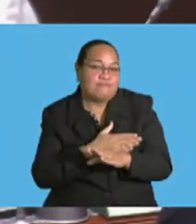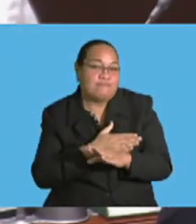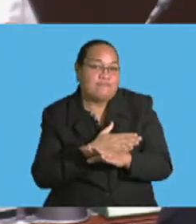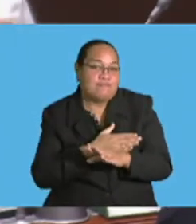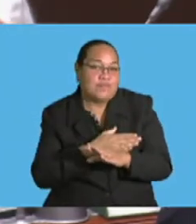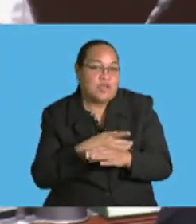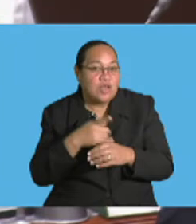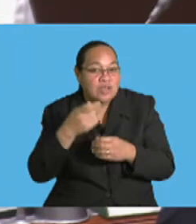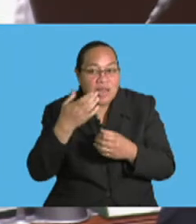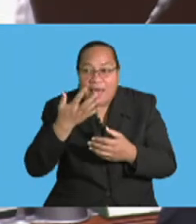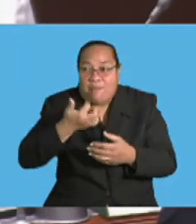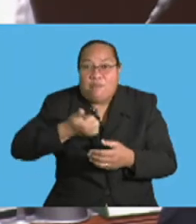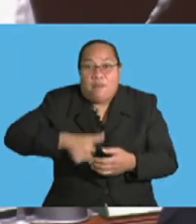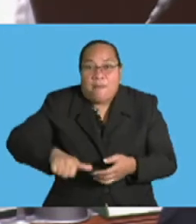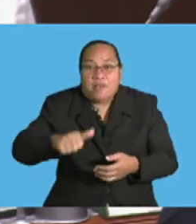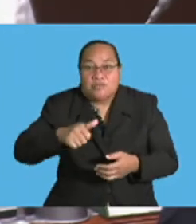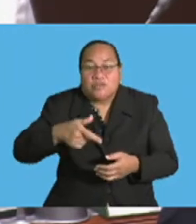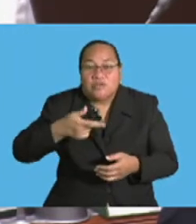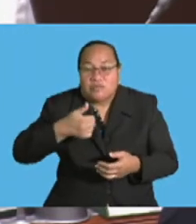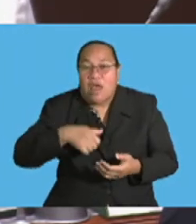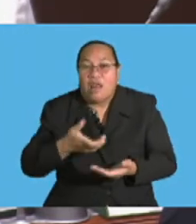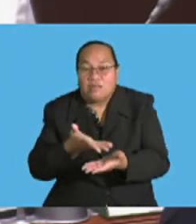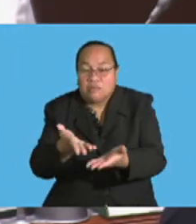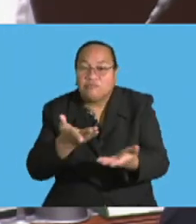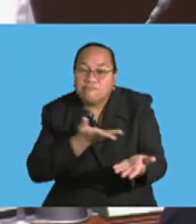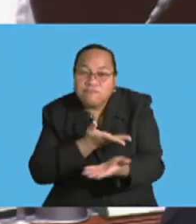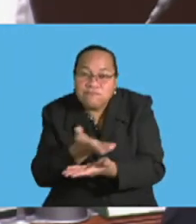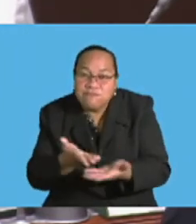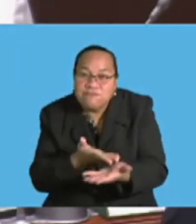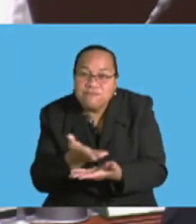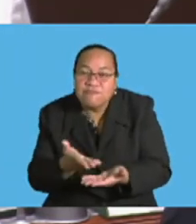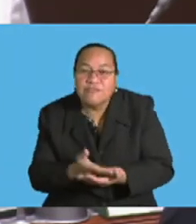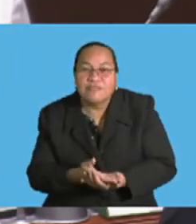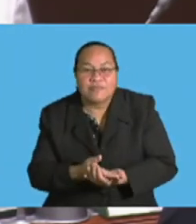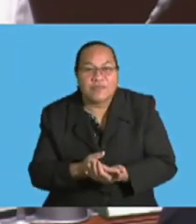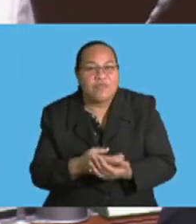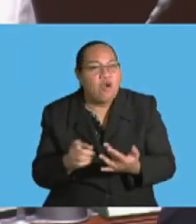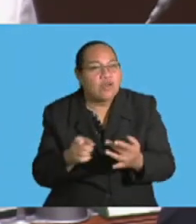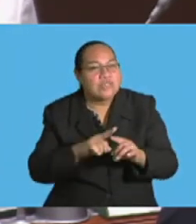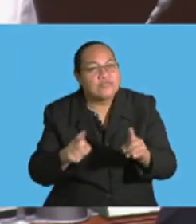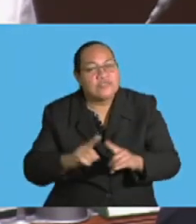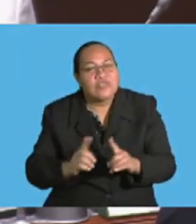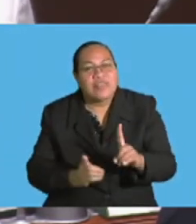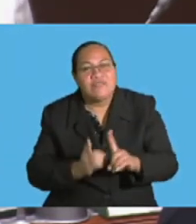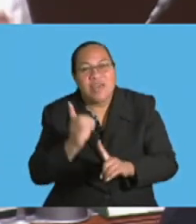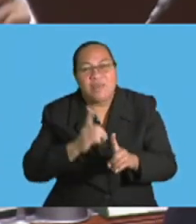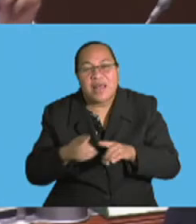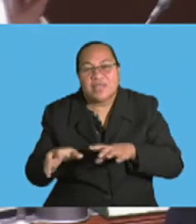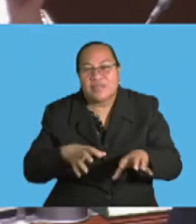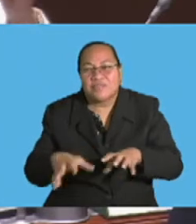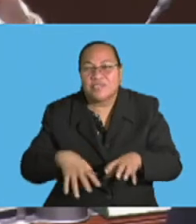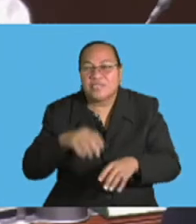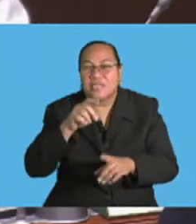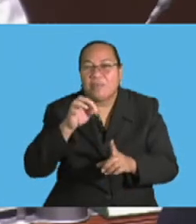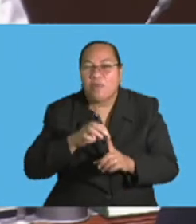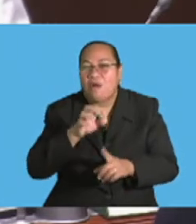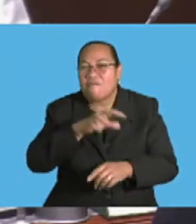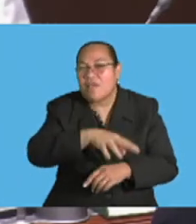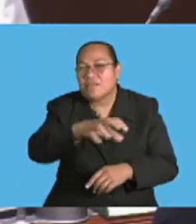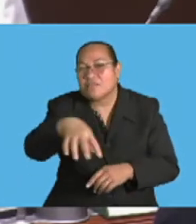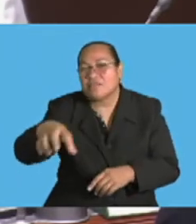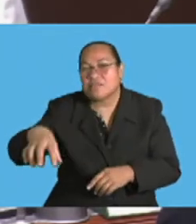as a consultation and decision-making requirement for all development activities in the province, ensure